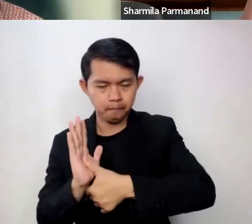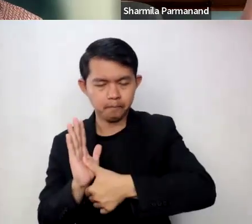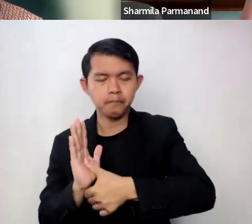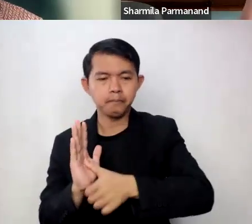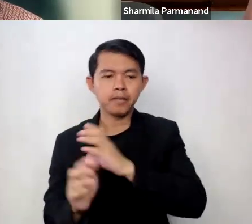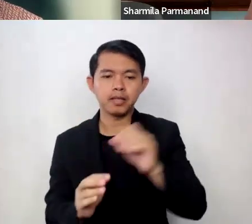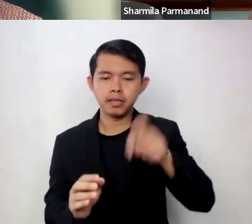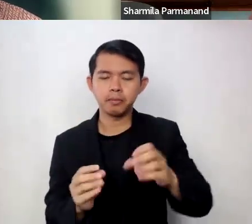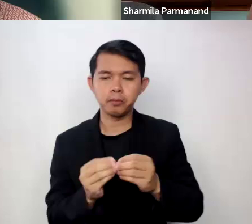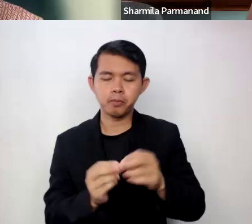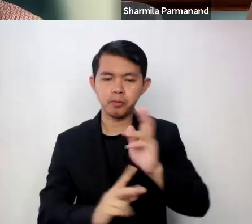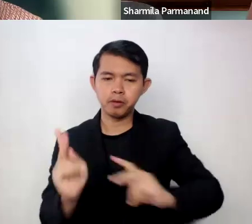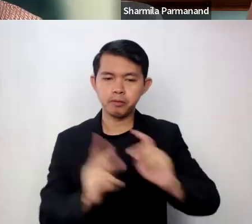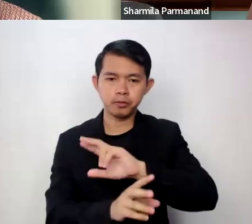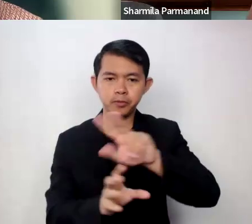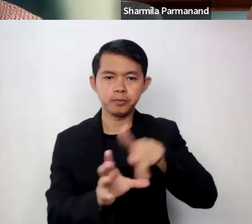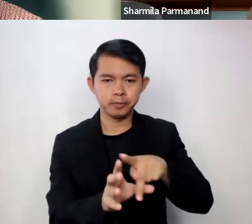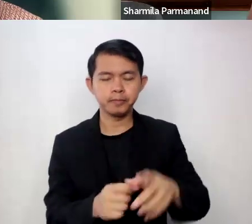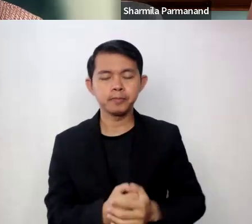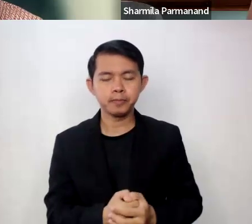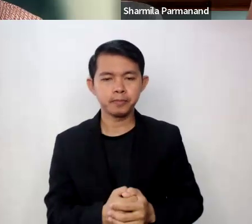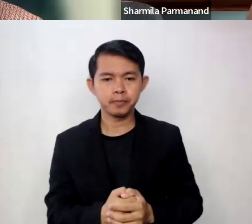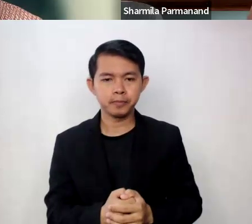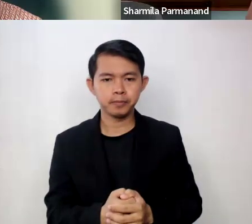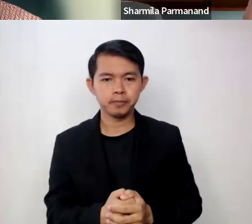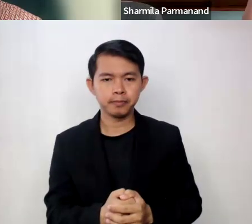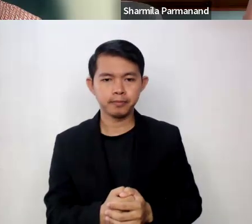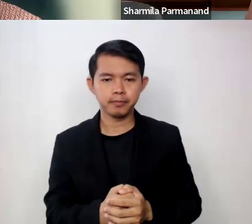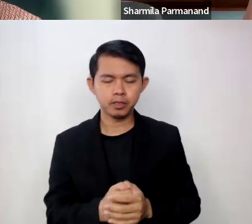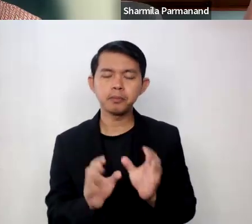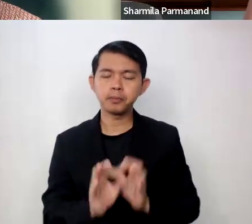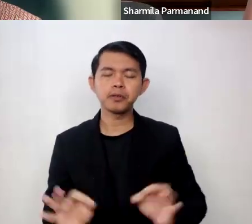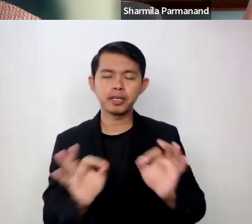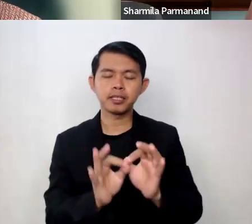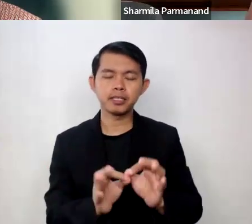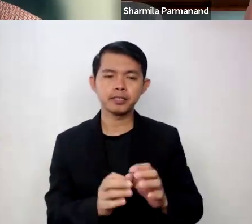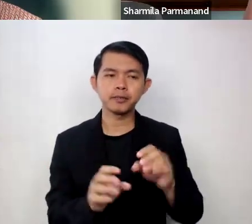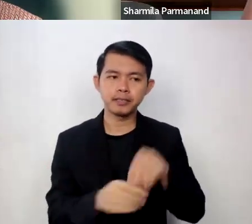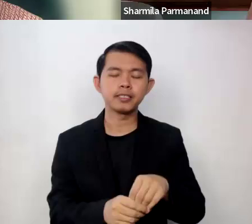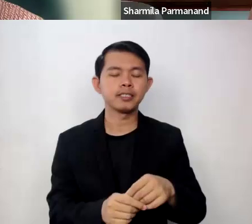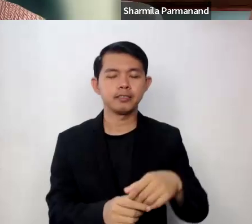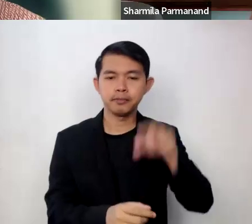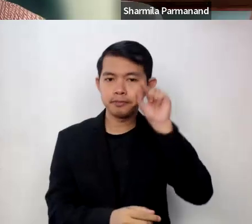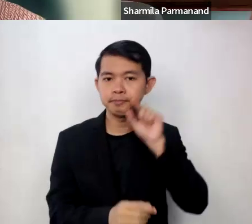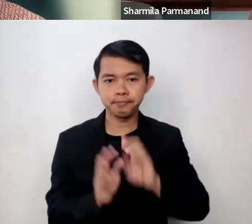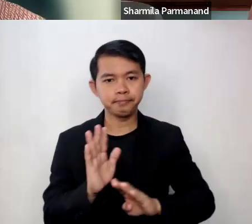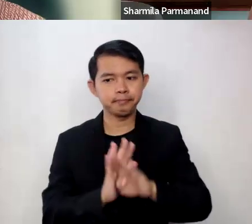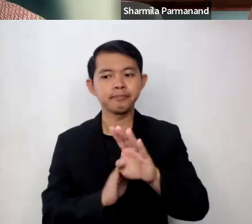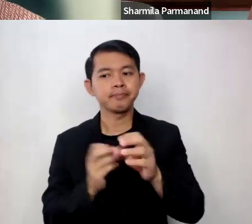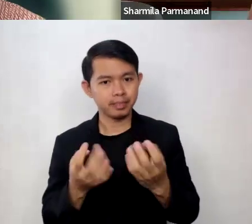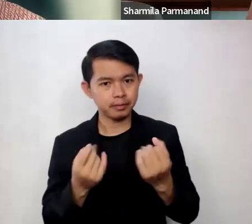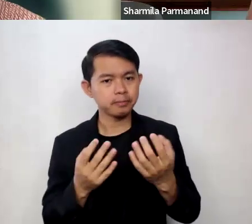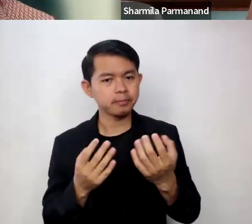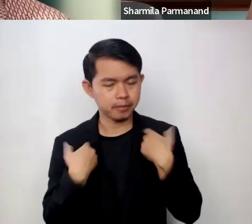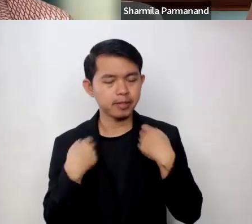that's kind of another thrust in gender and development. I mean, I'll stop here, but there are other examples that we can discuss in the Q&A.